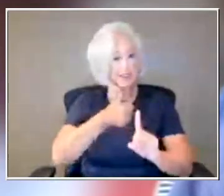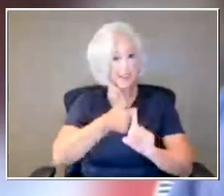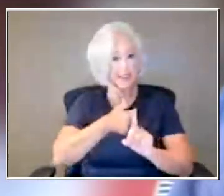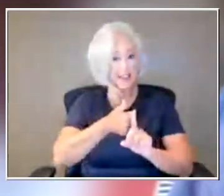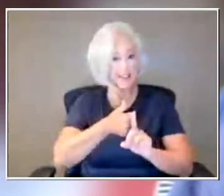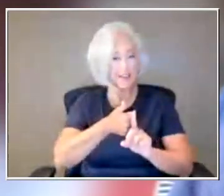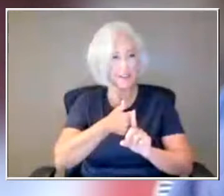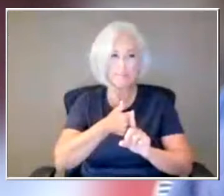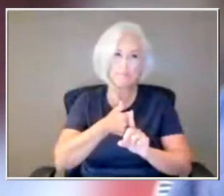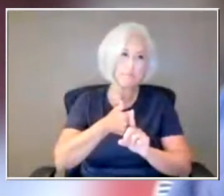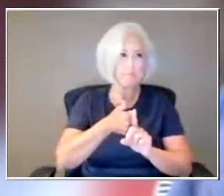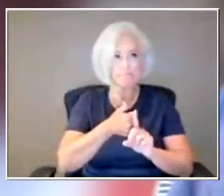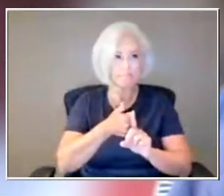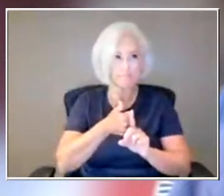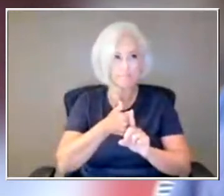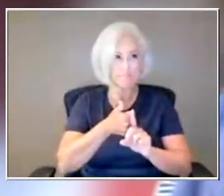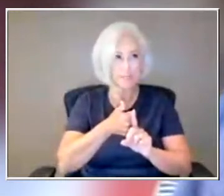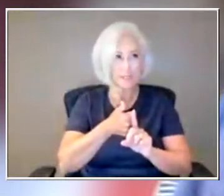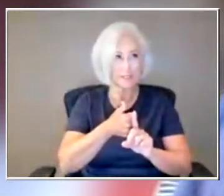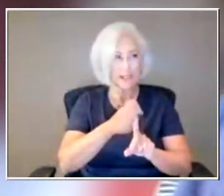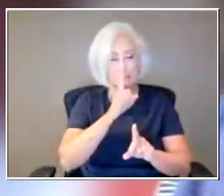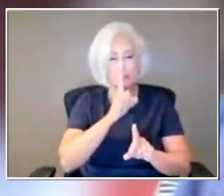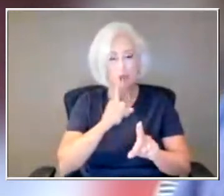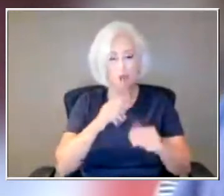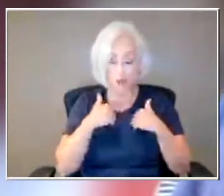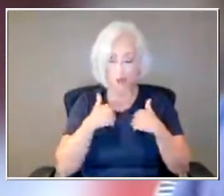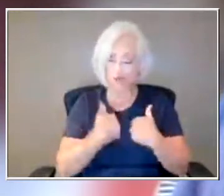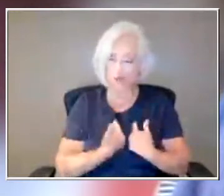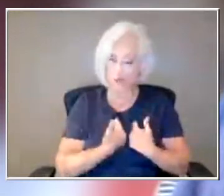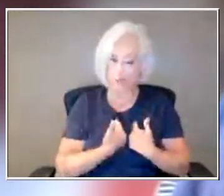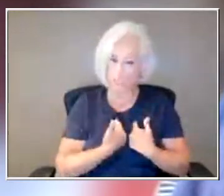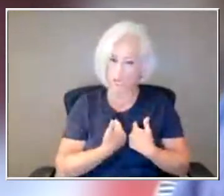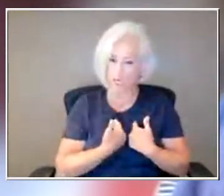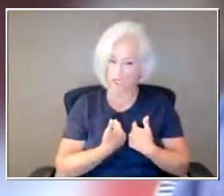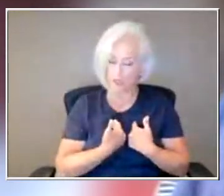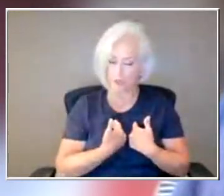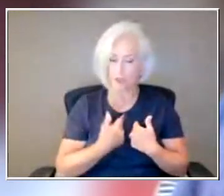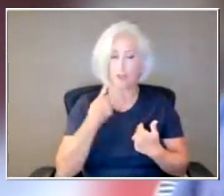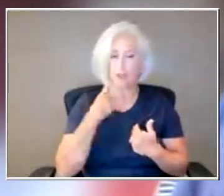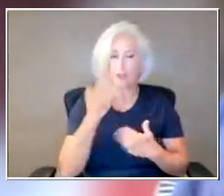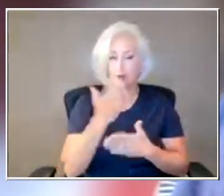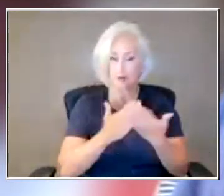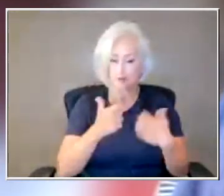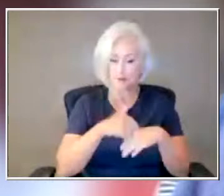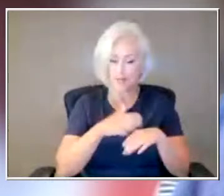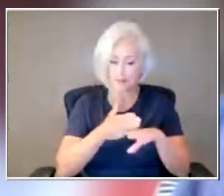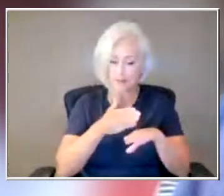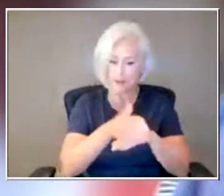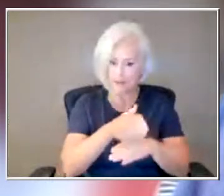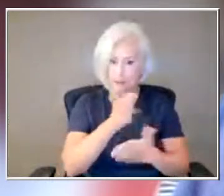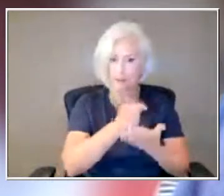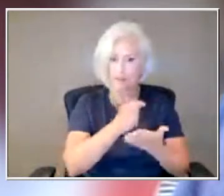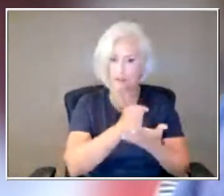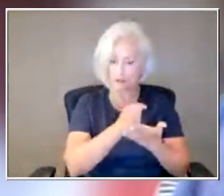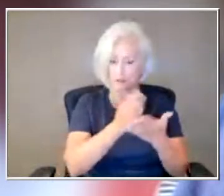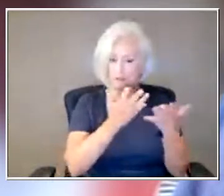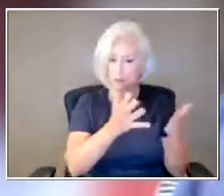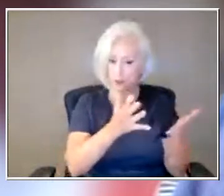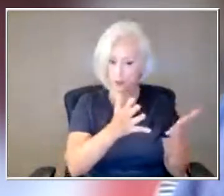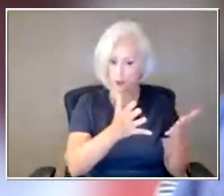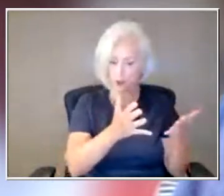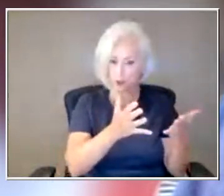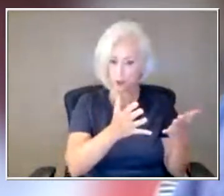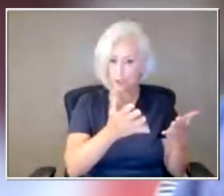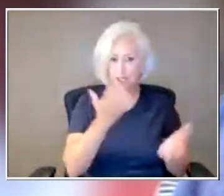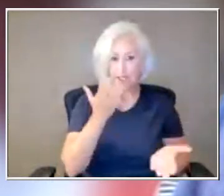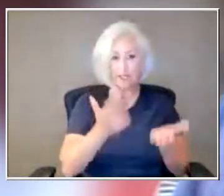I think I'm sure I was tired there for a while after the treatments, and maybe a loss